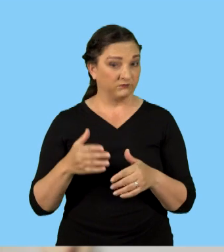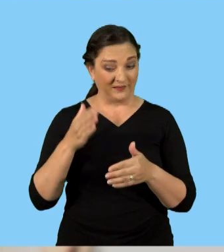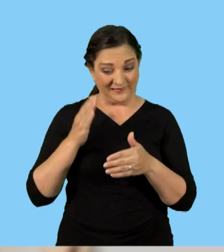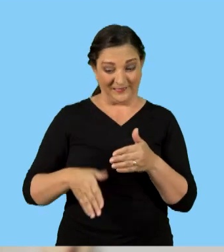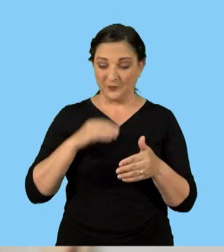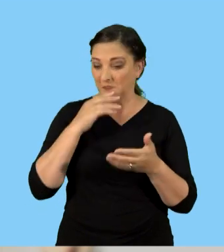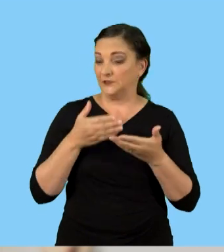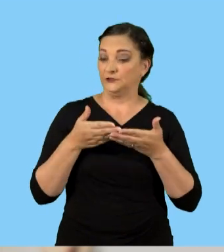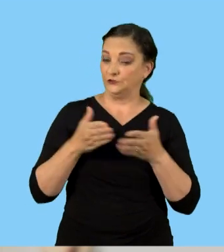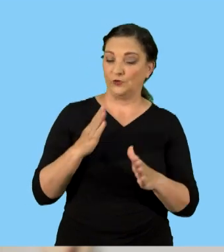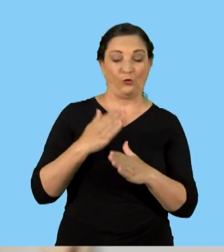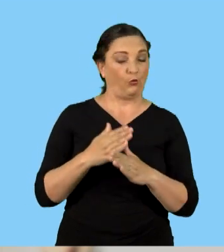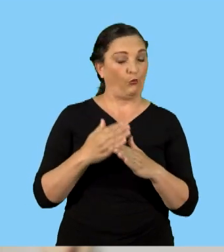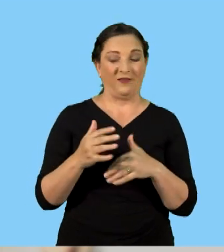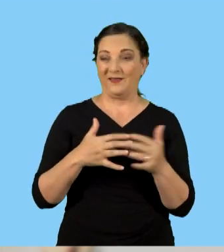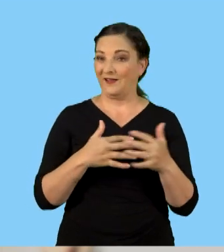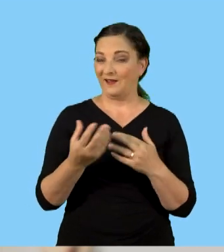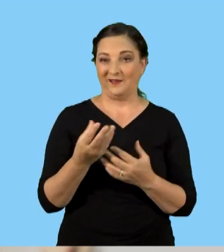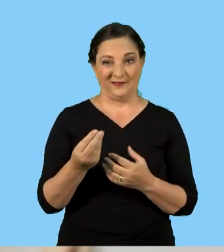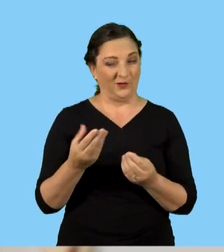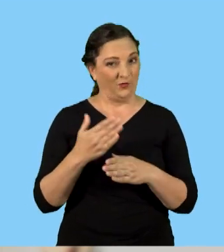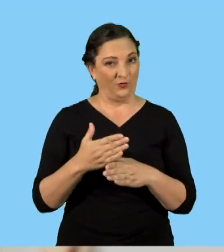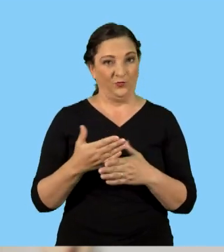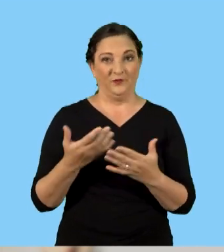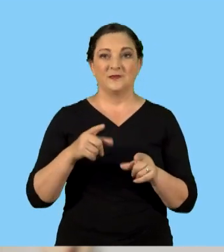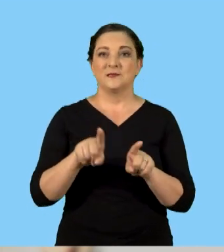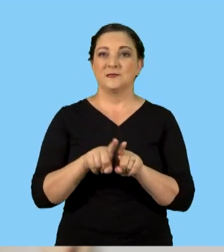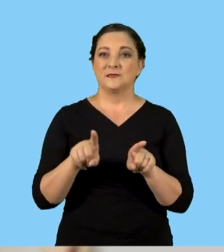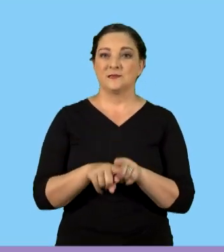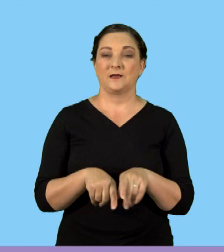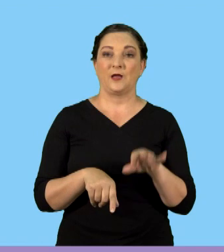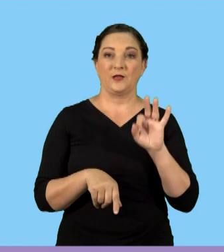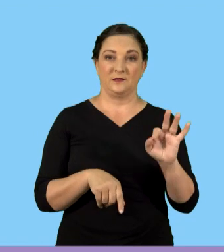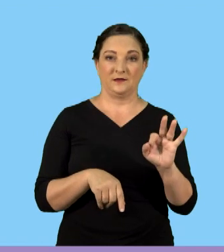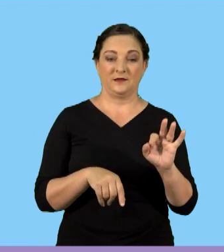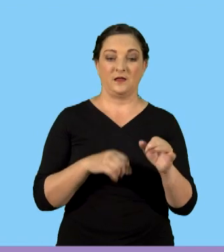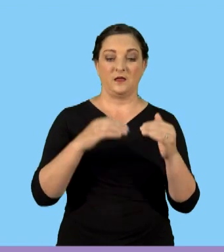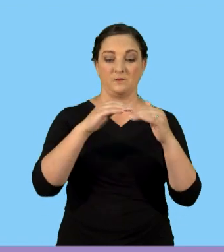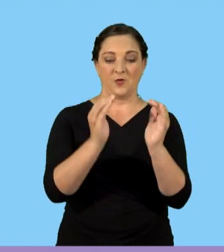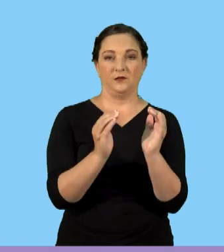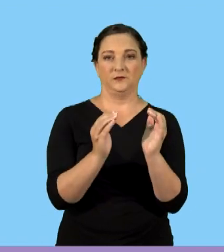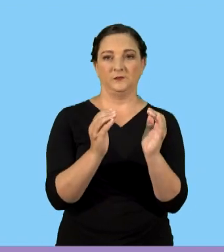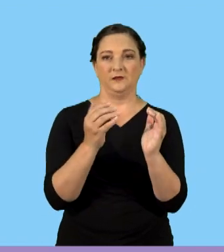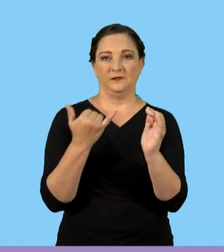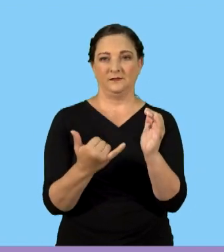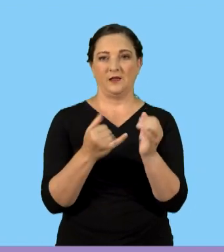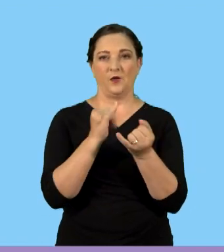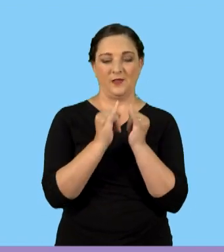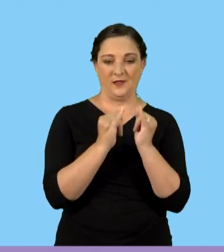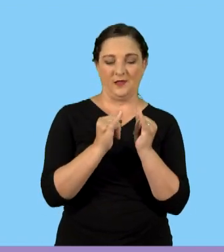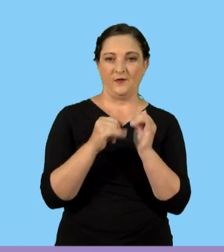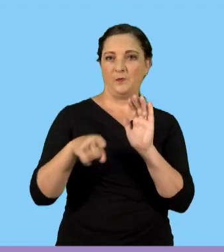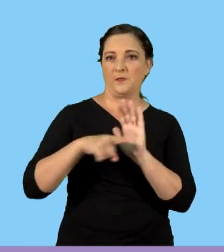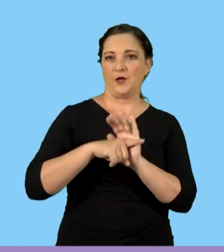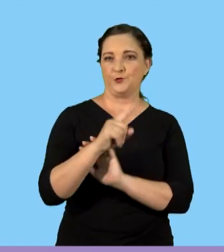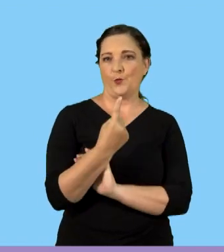term, meaning it would work for any number. So again, we would take our n, multiply it by 3, and